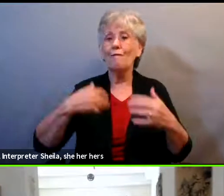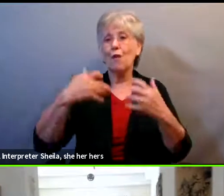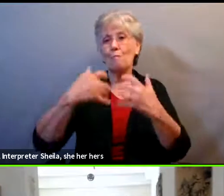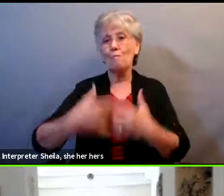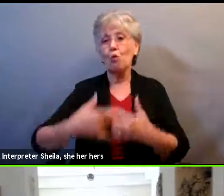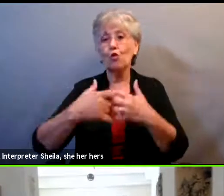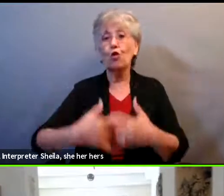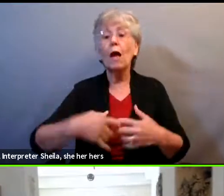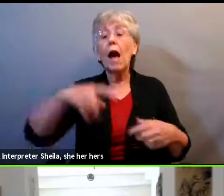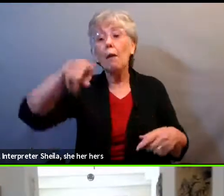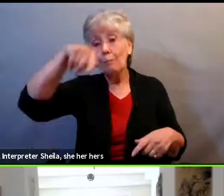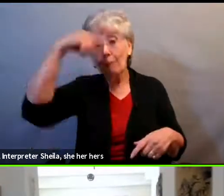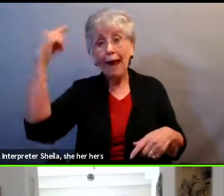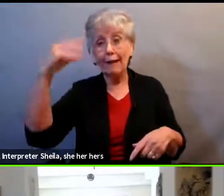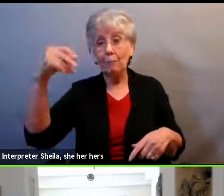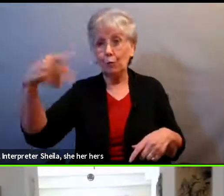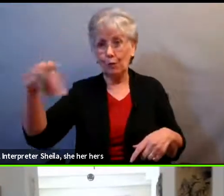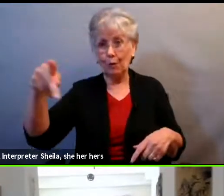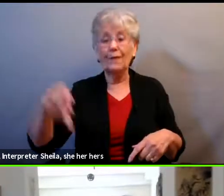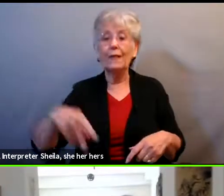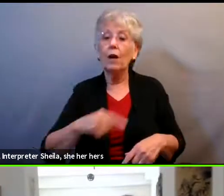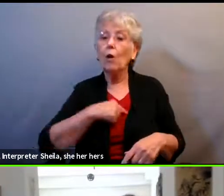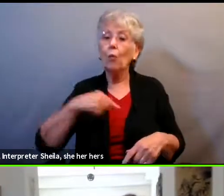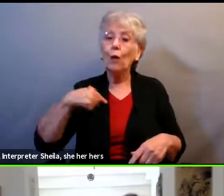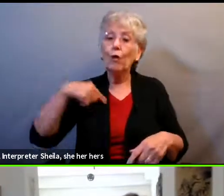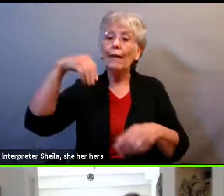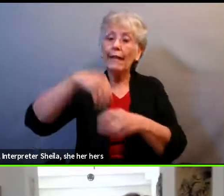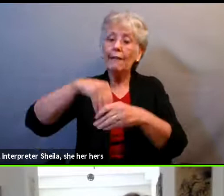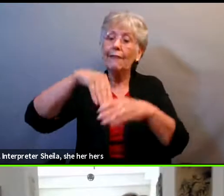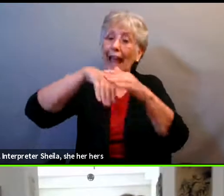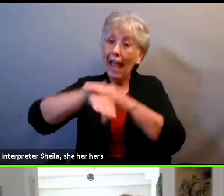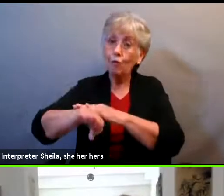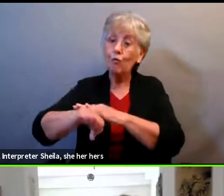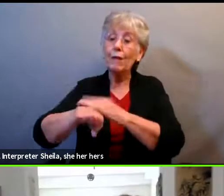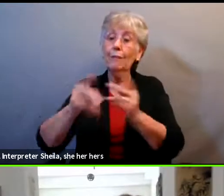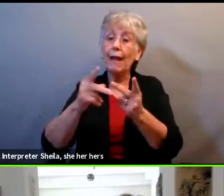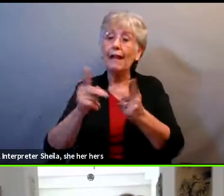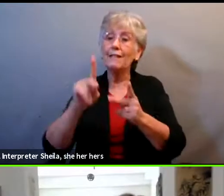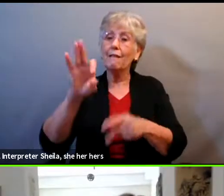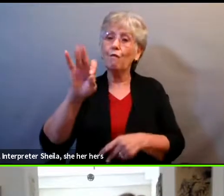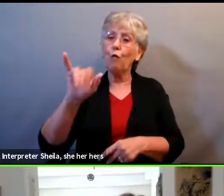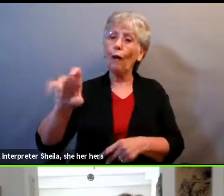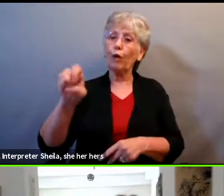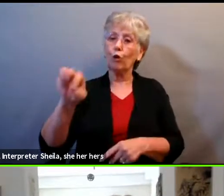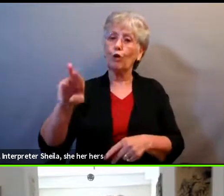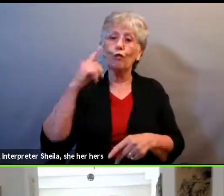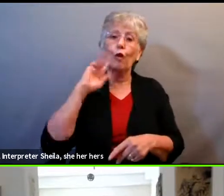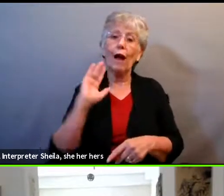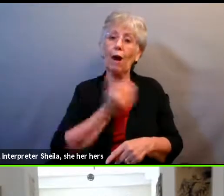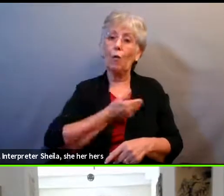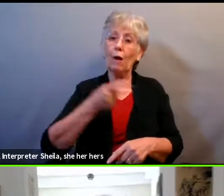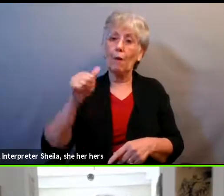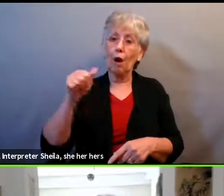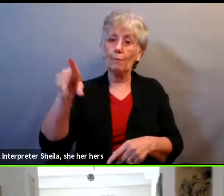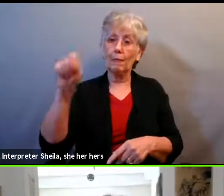and purple. We're in the foyer of our apartment and have